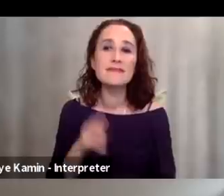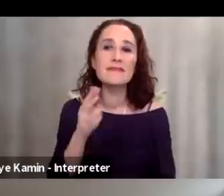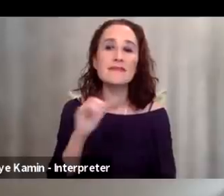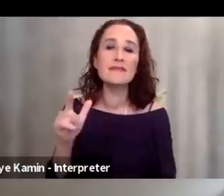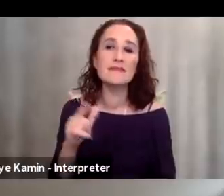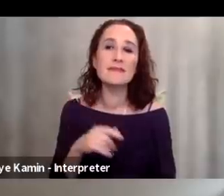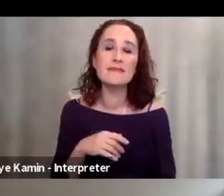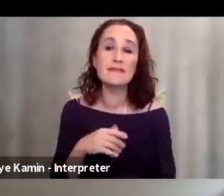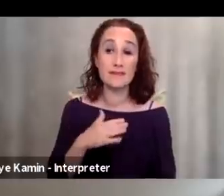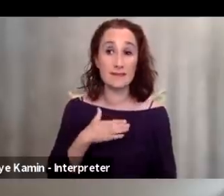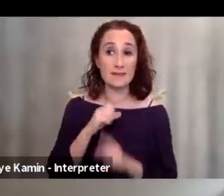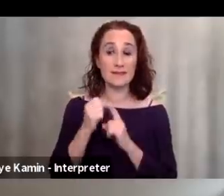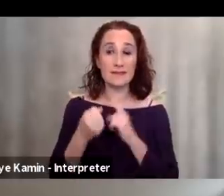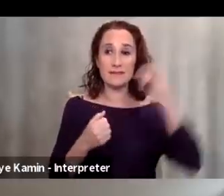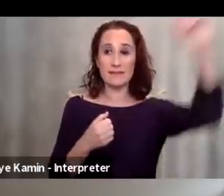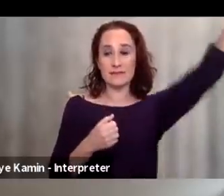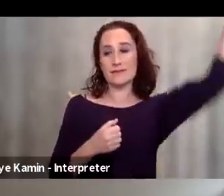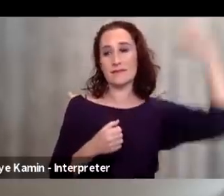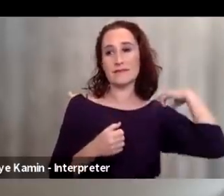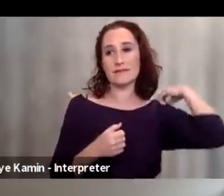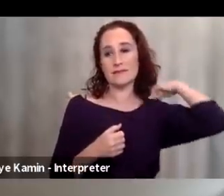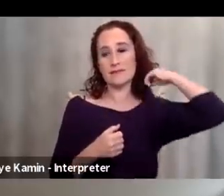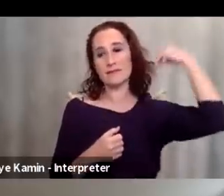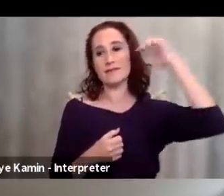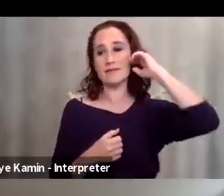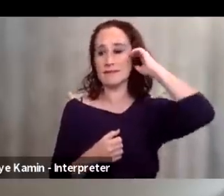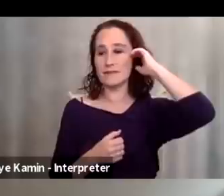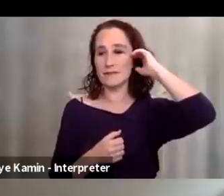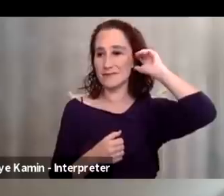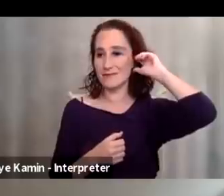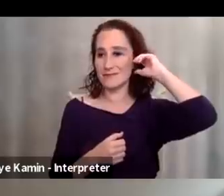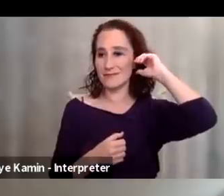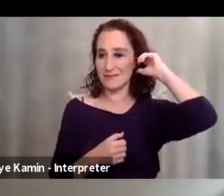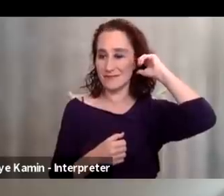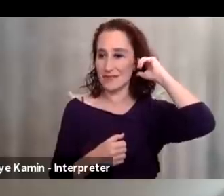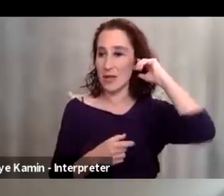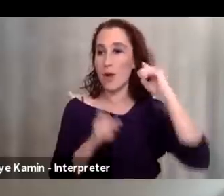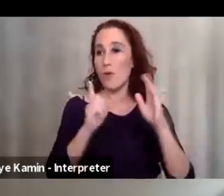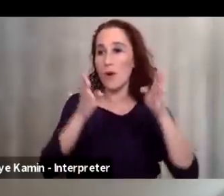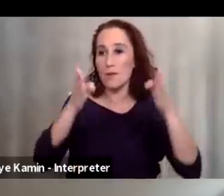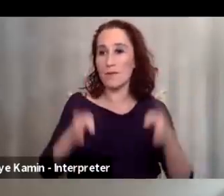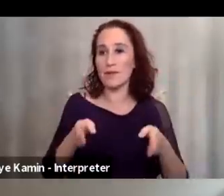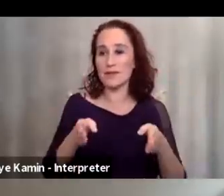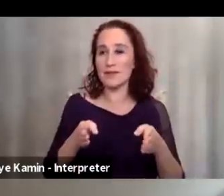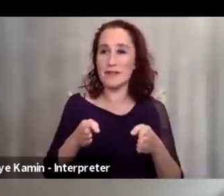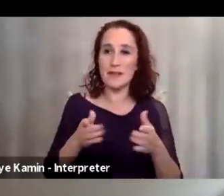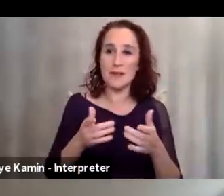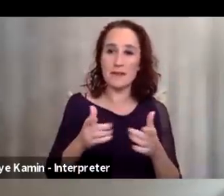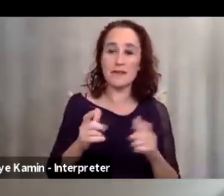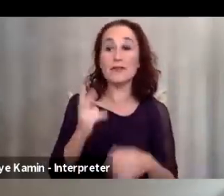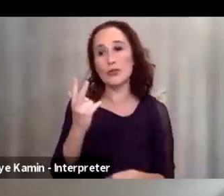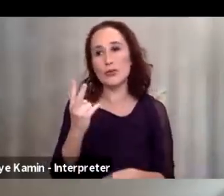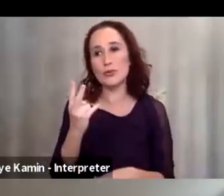In my case, I think that, I mean, I can point to one person that had the major, well, actually